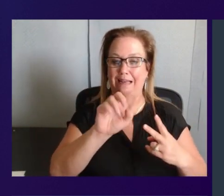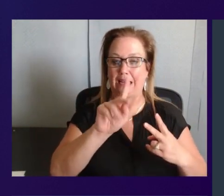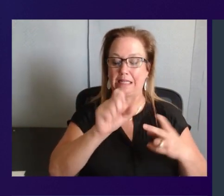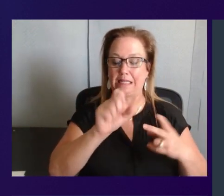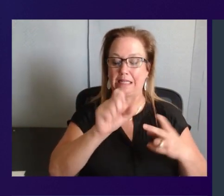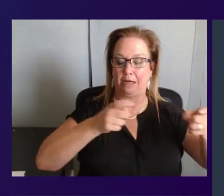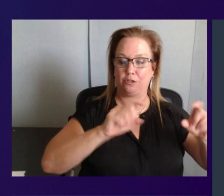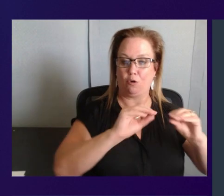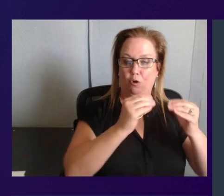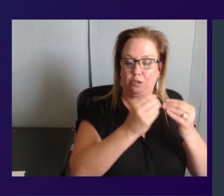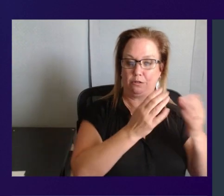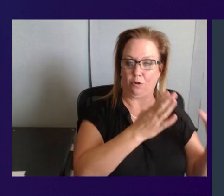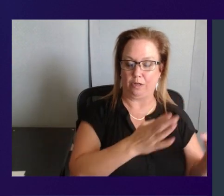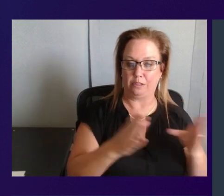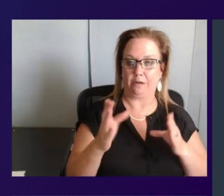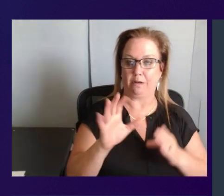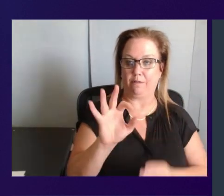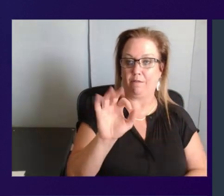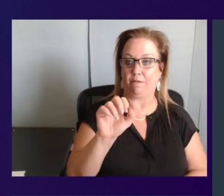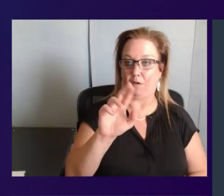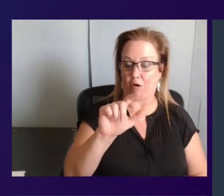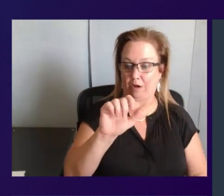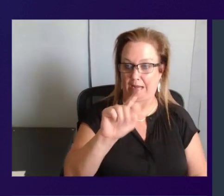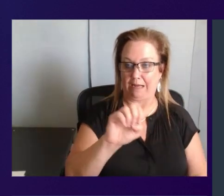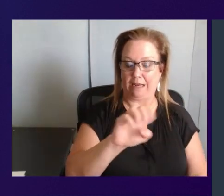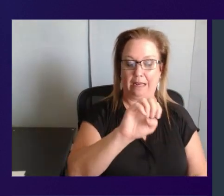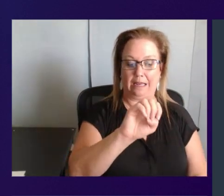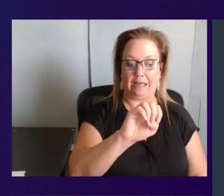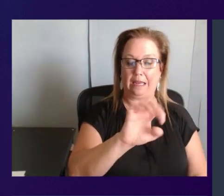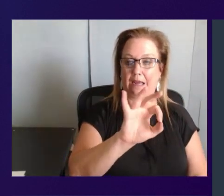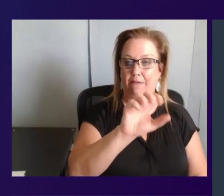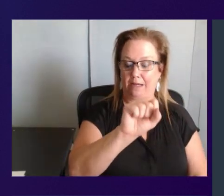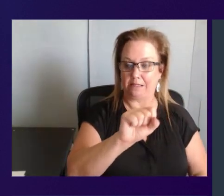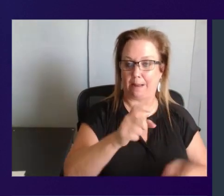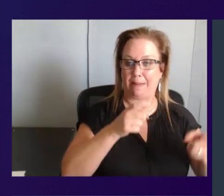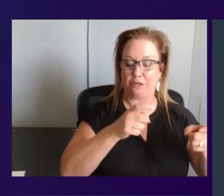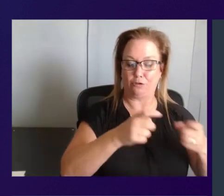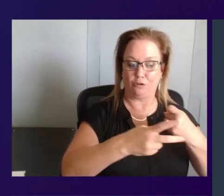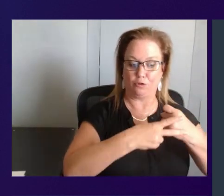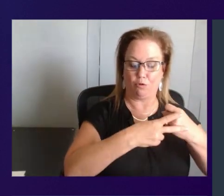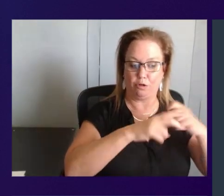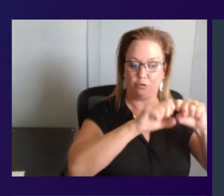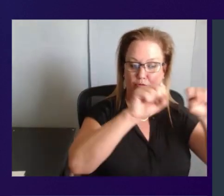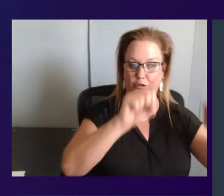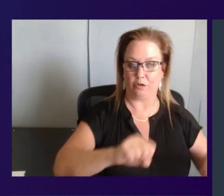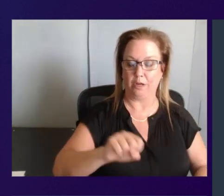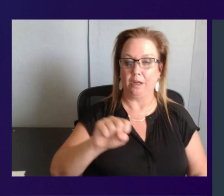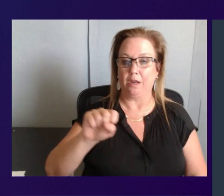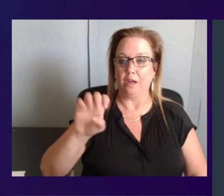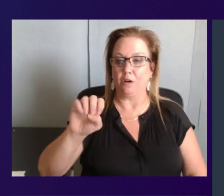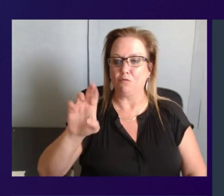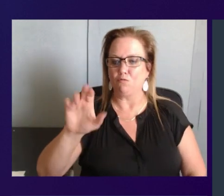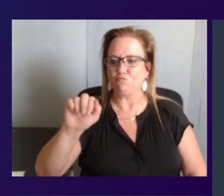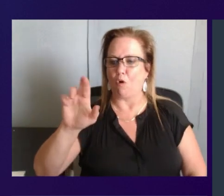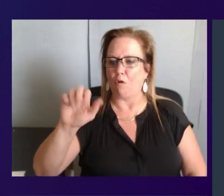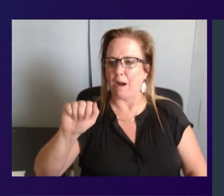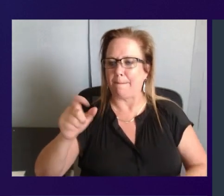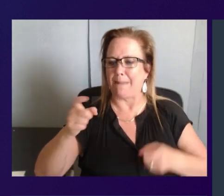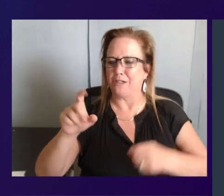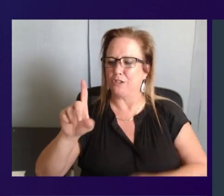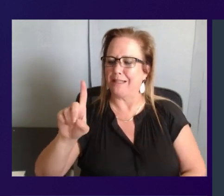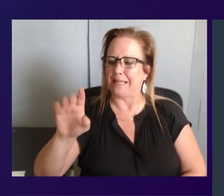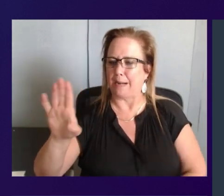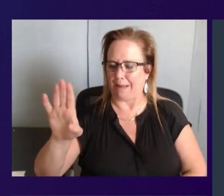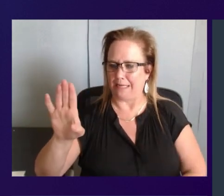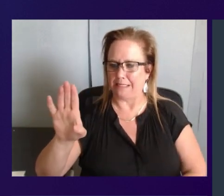using managed compute with Fargate. EFS manages the storage infrastructure, and Aurora manages the database. Everything scales elastically,